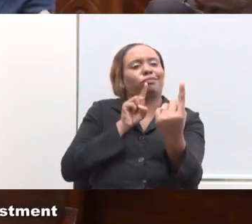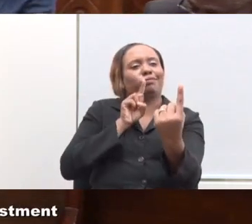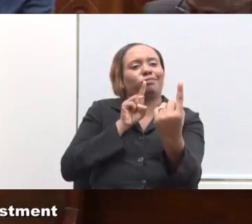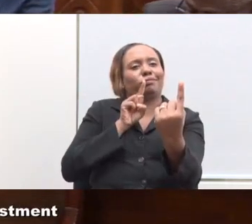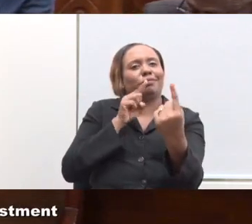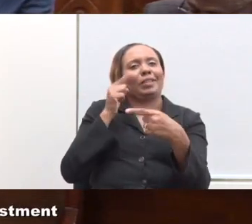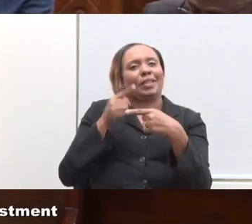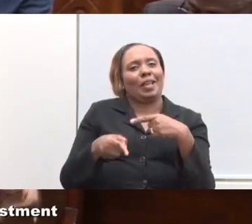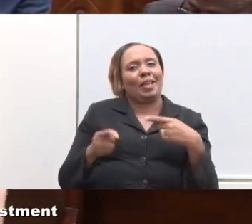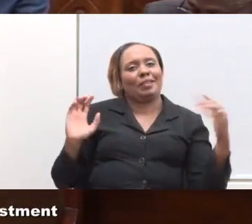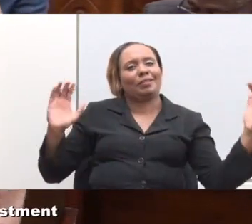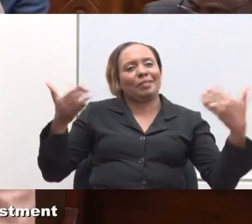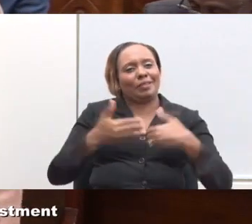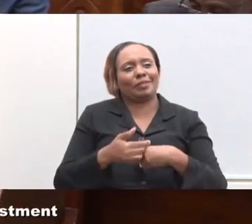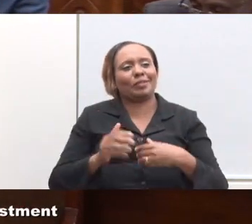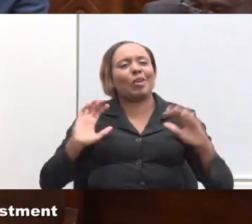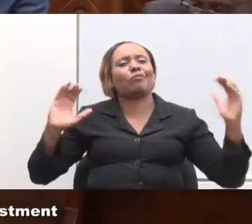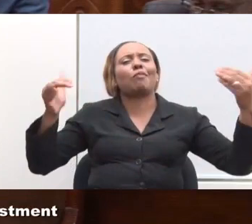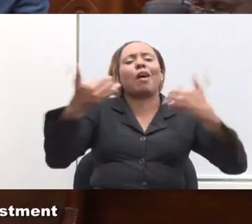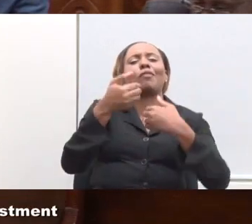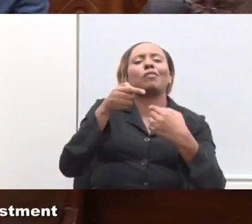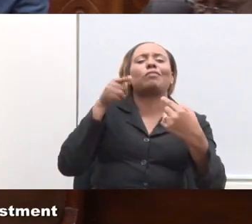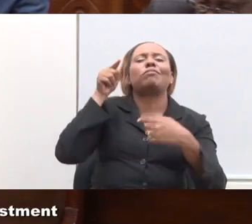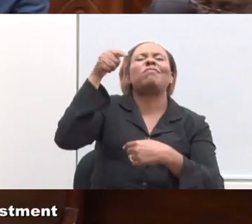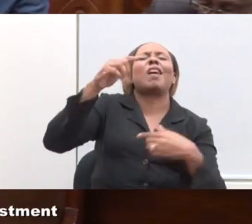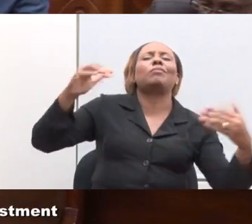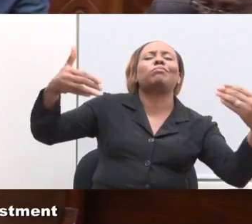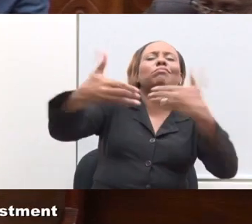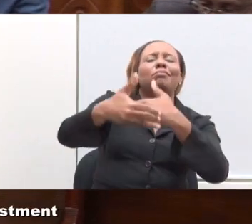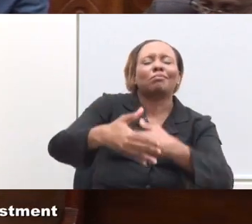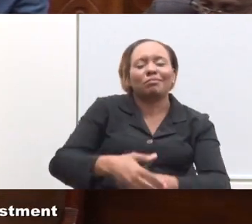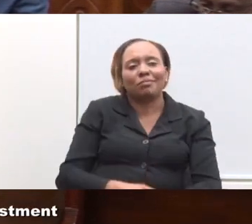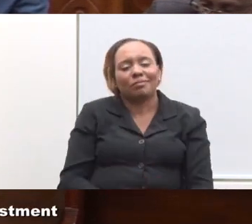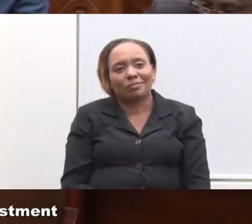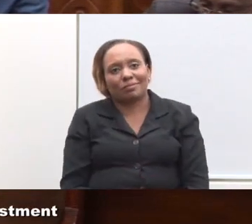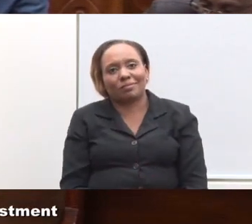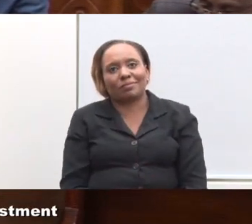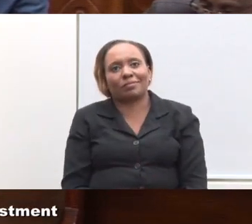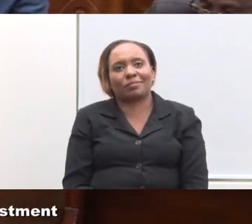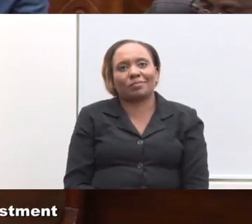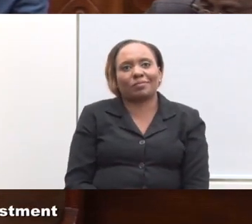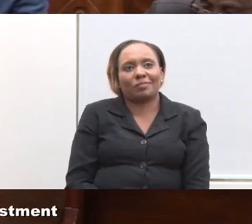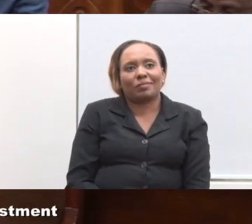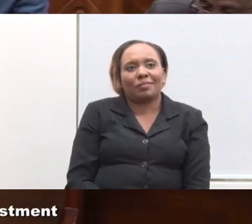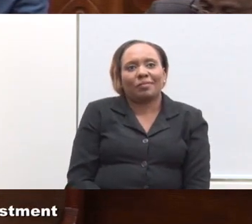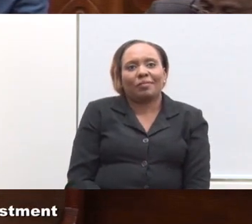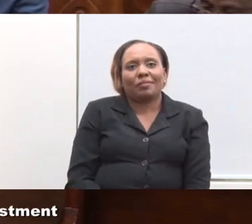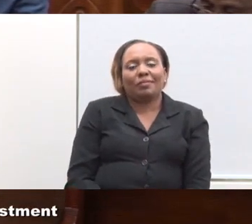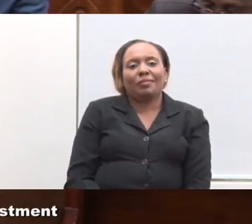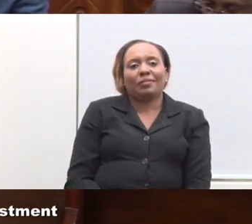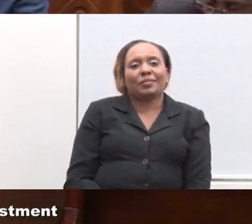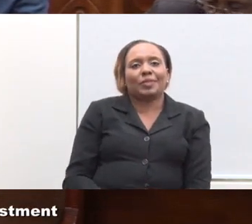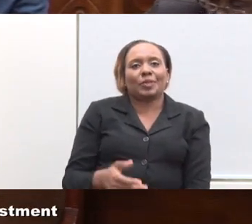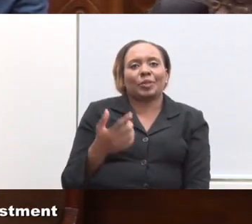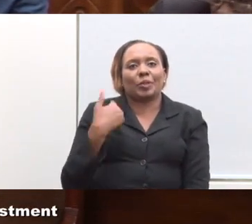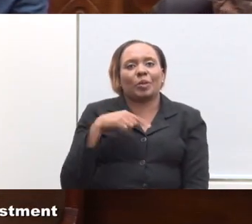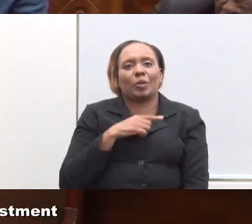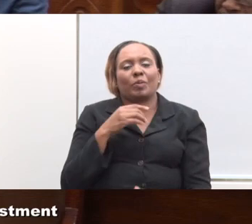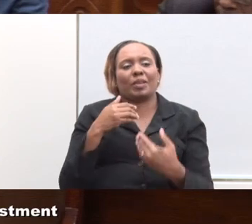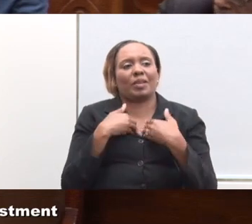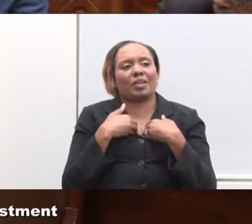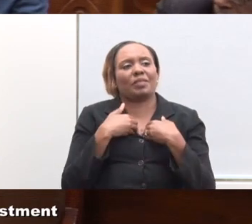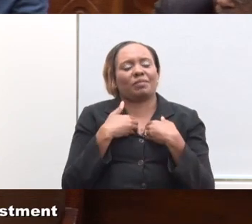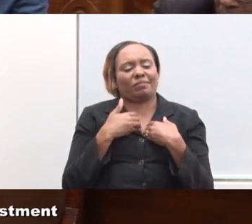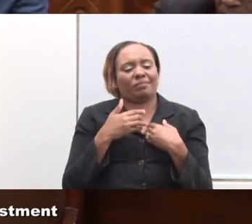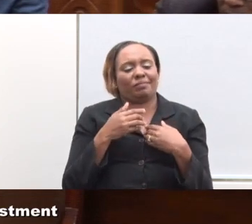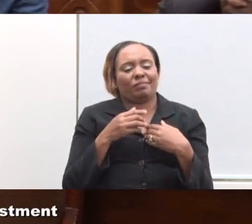And I receive it back. The bottom line, Mr. Speaker, and that's why this country is so great. We may have our differences,